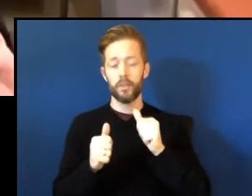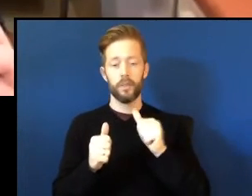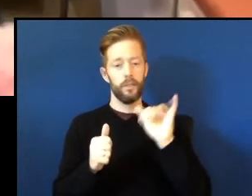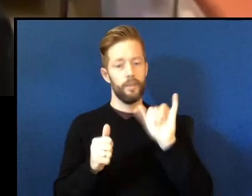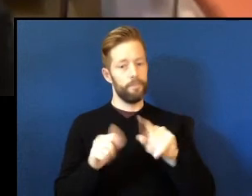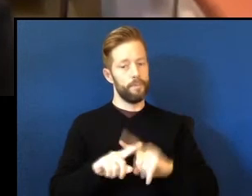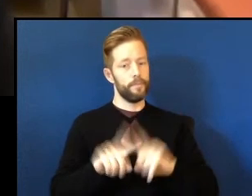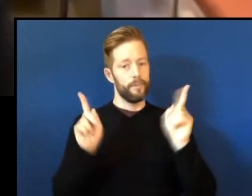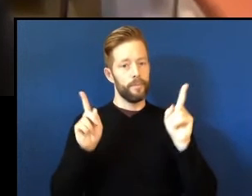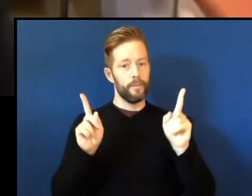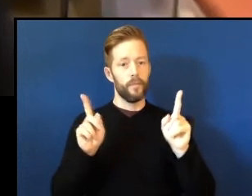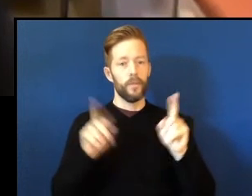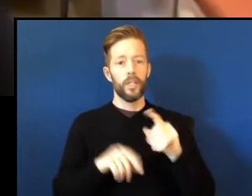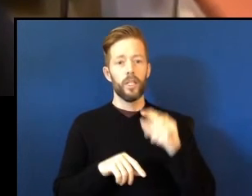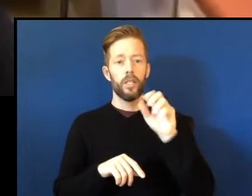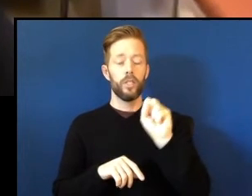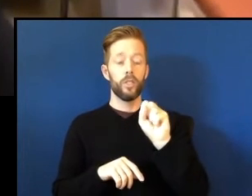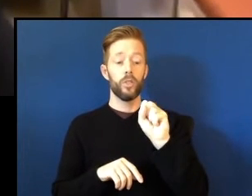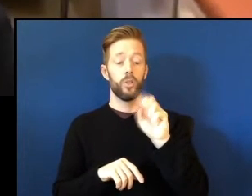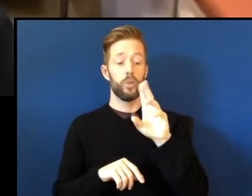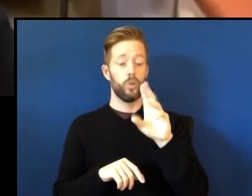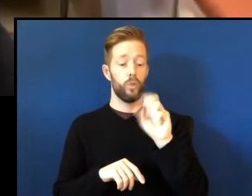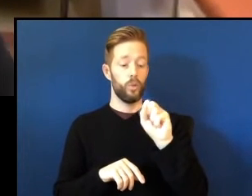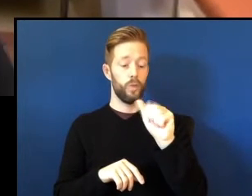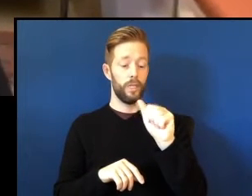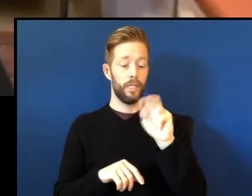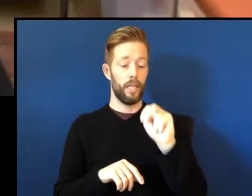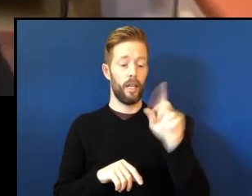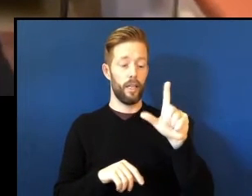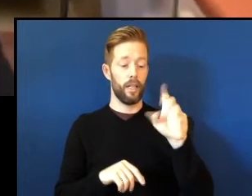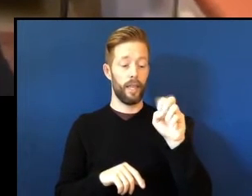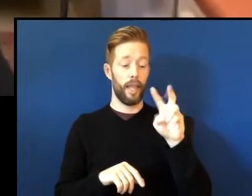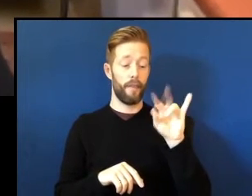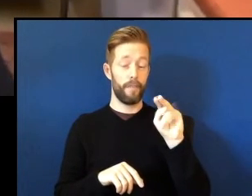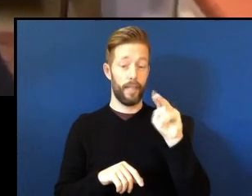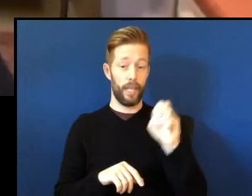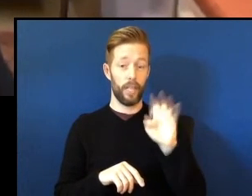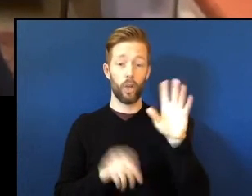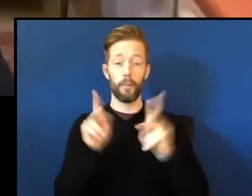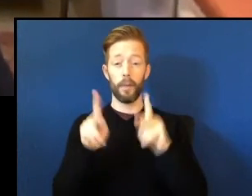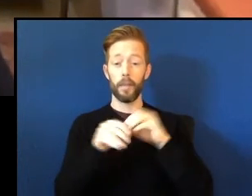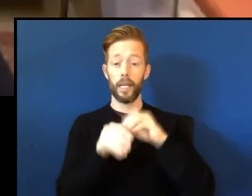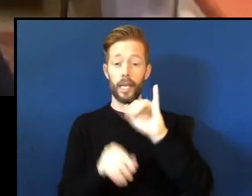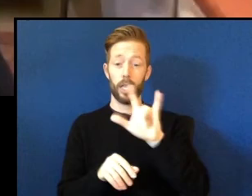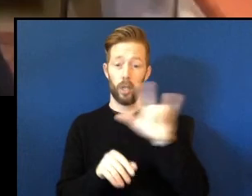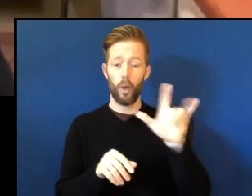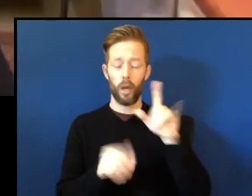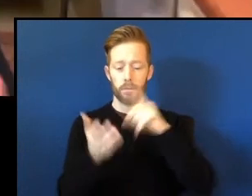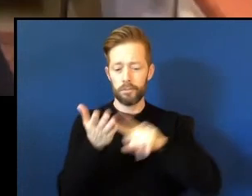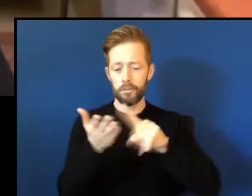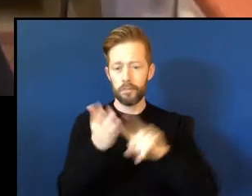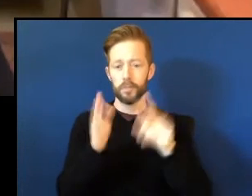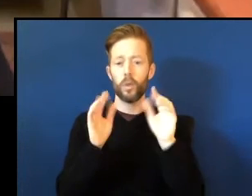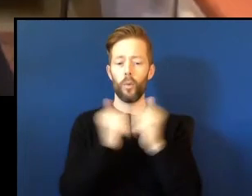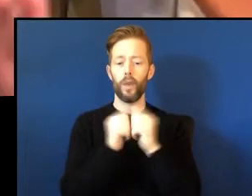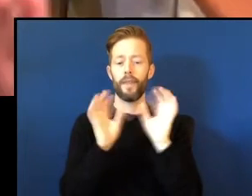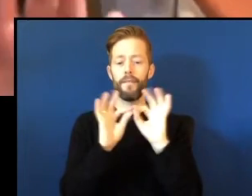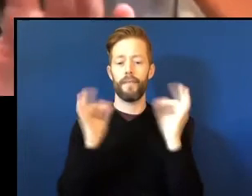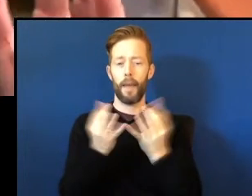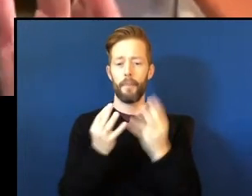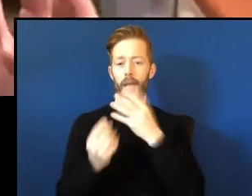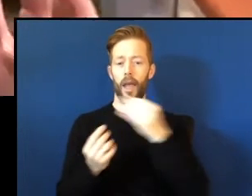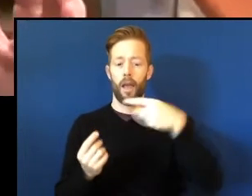different. Susan Levine, I believe her people in Illinois have done some work with families and puzzles,